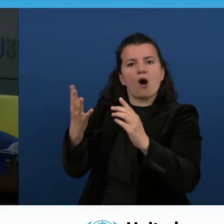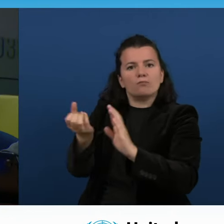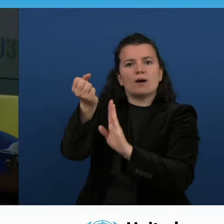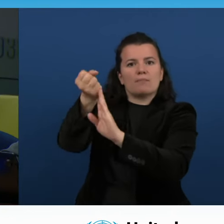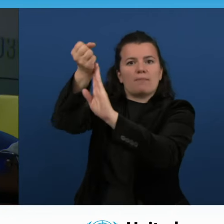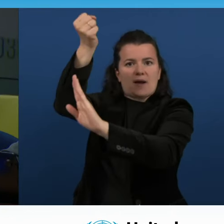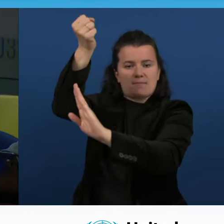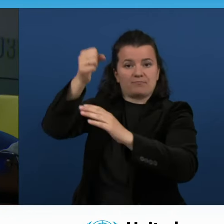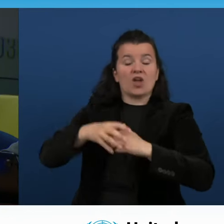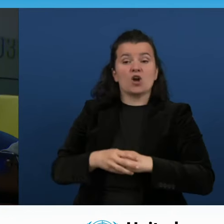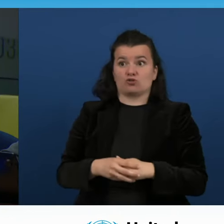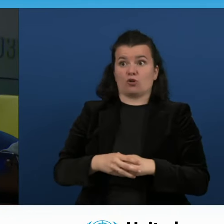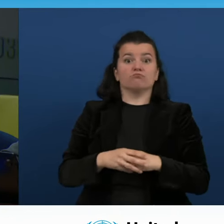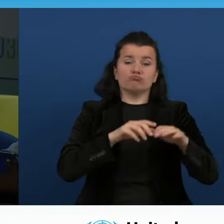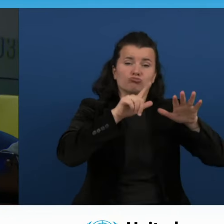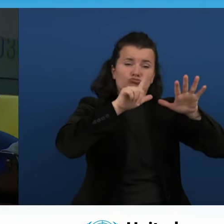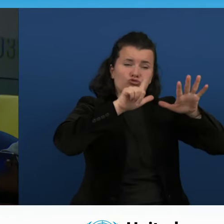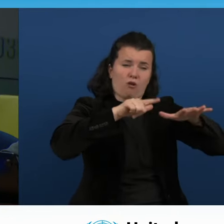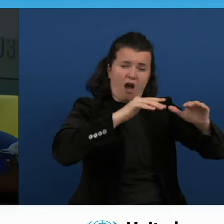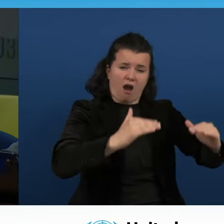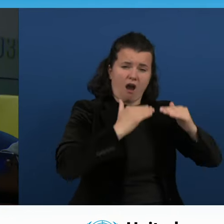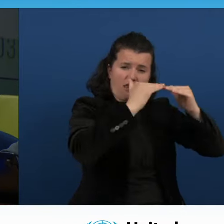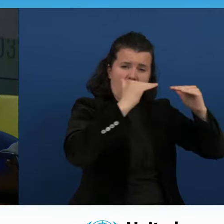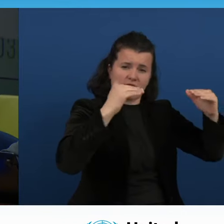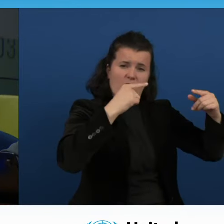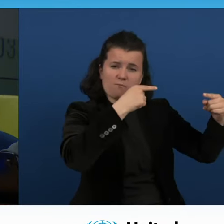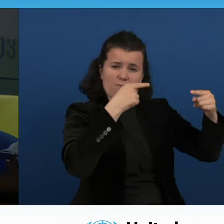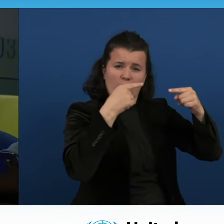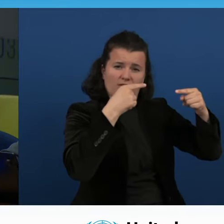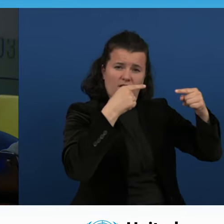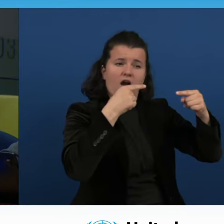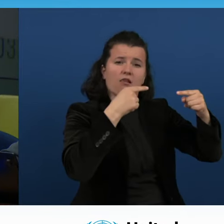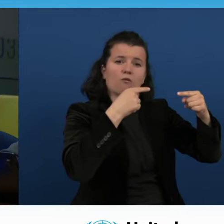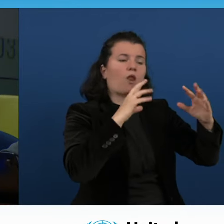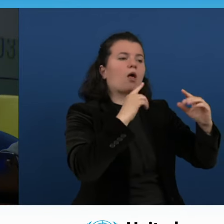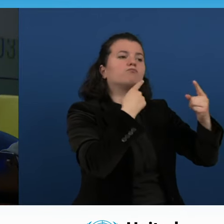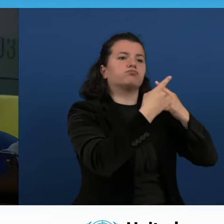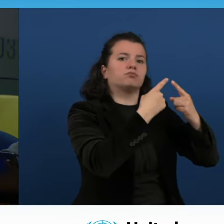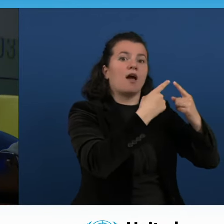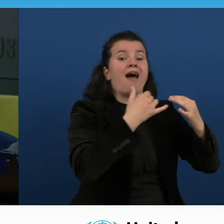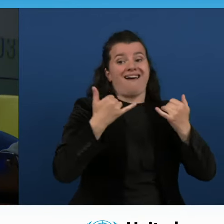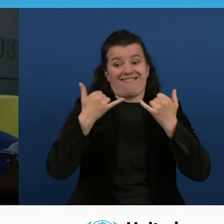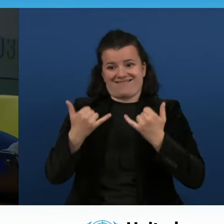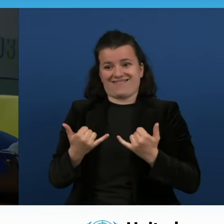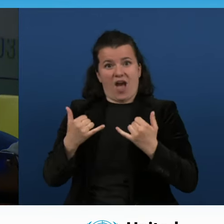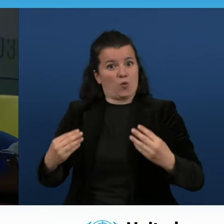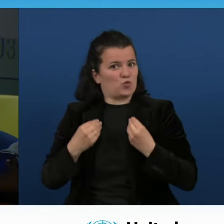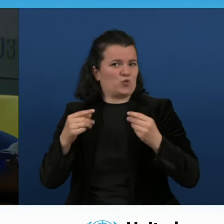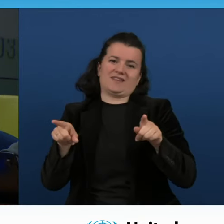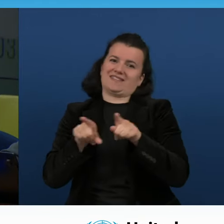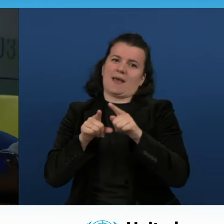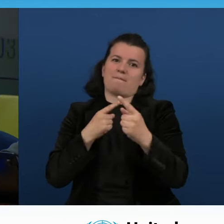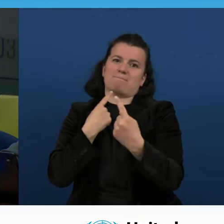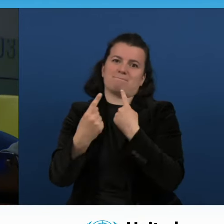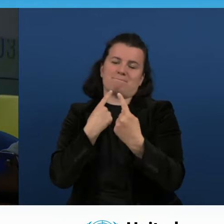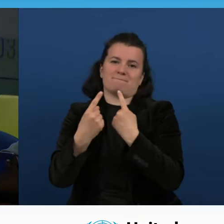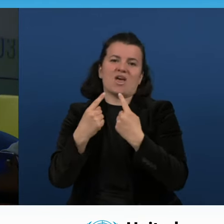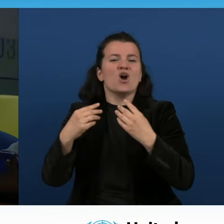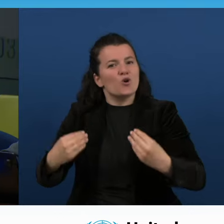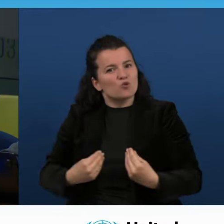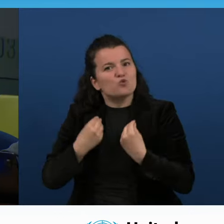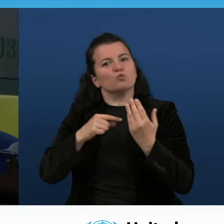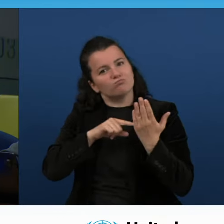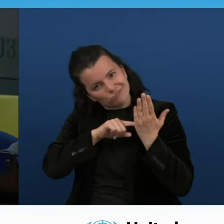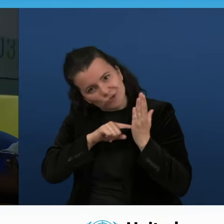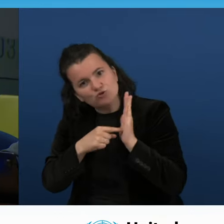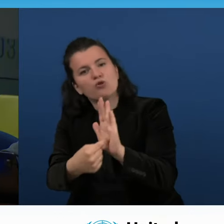July. Once again, young people goes beyond the pace of history. And these goals are